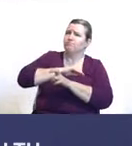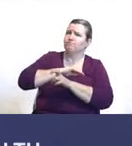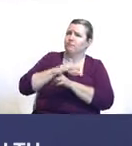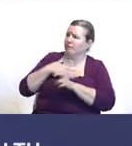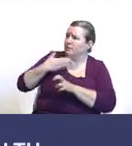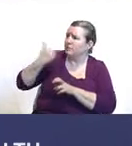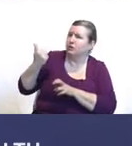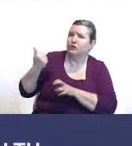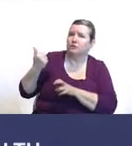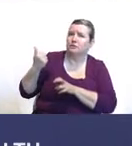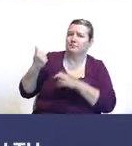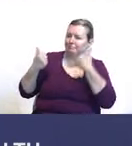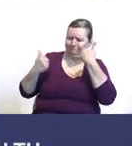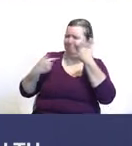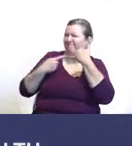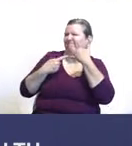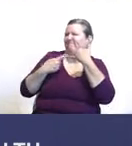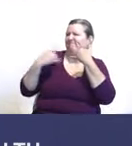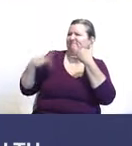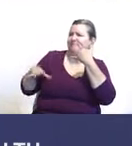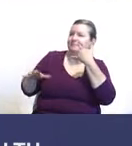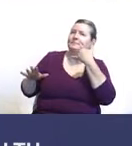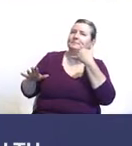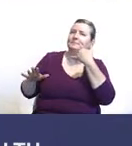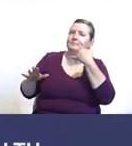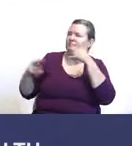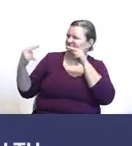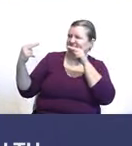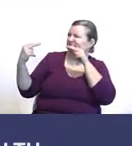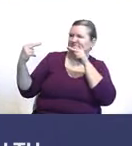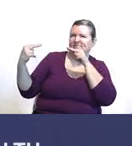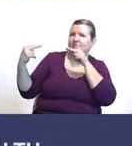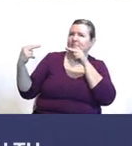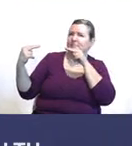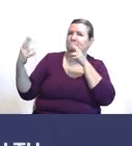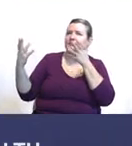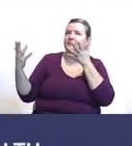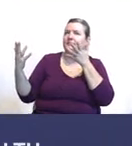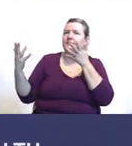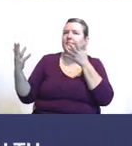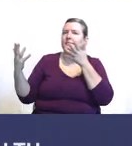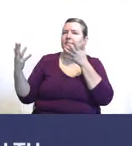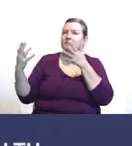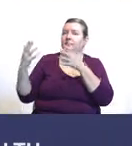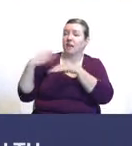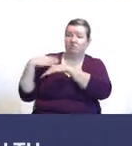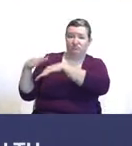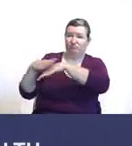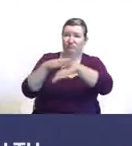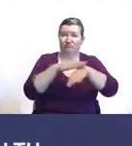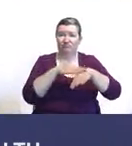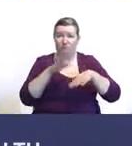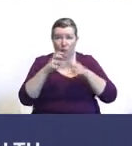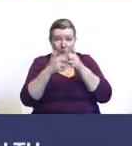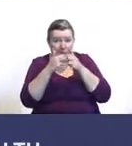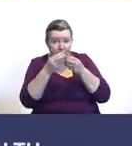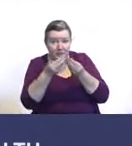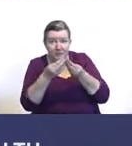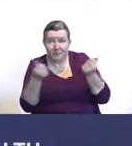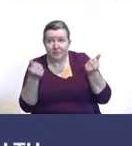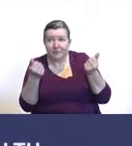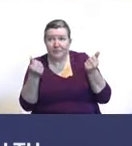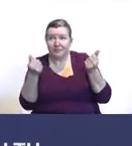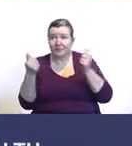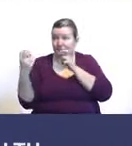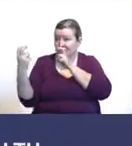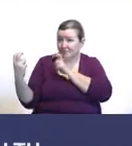everyone's expectations are managed, that I'm not sure of the facts in terms of how quickly these get resolved or how they get resolved is going to be